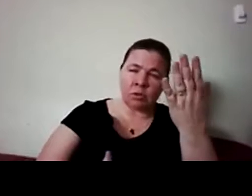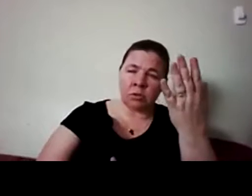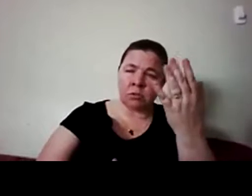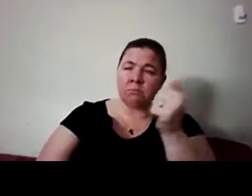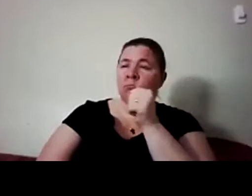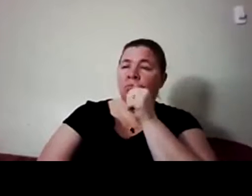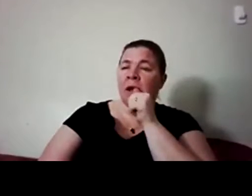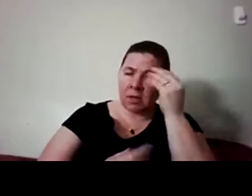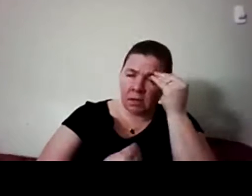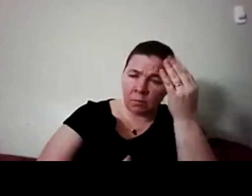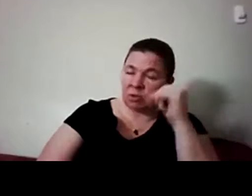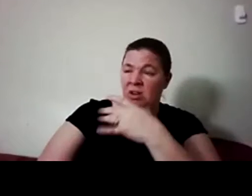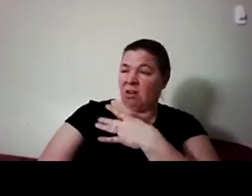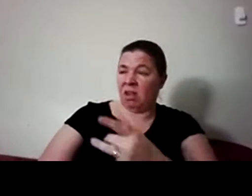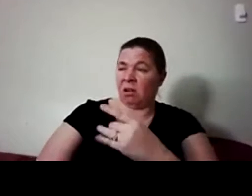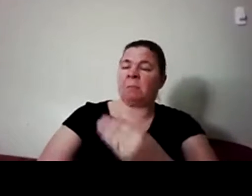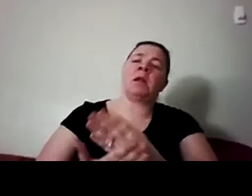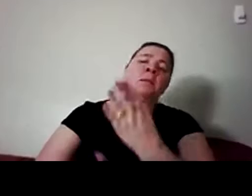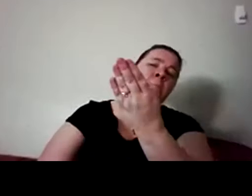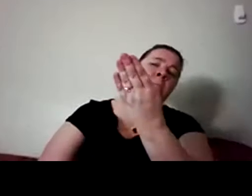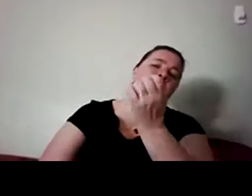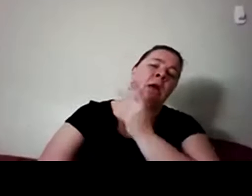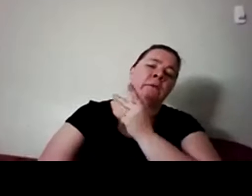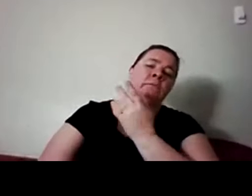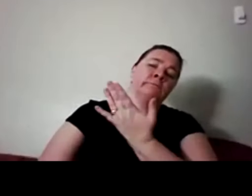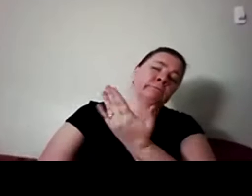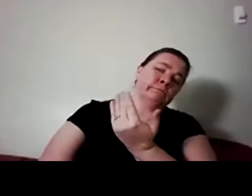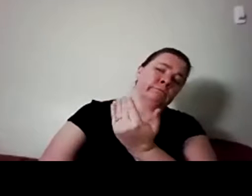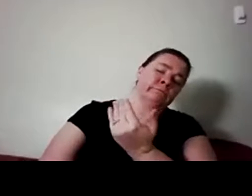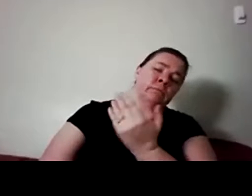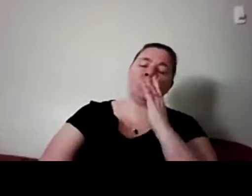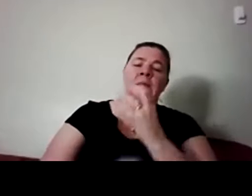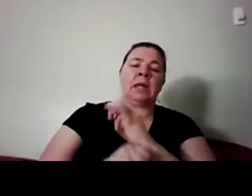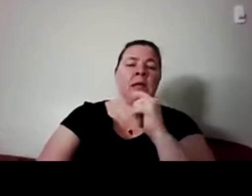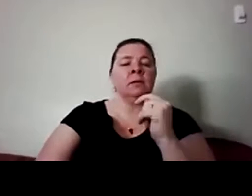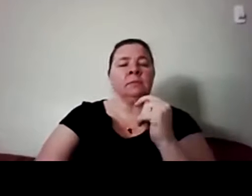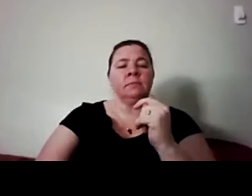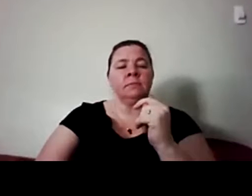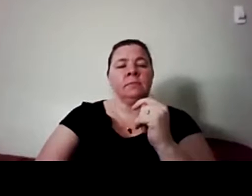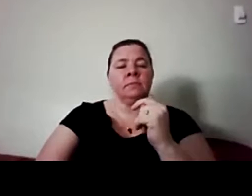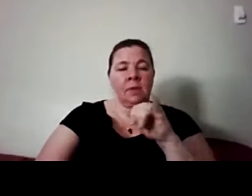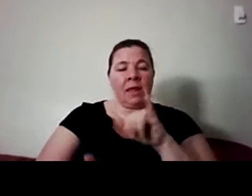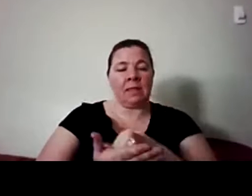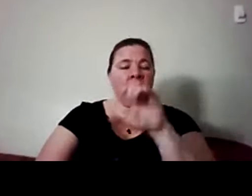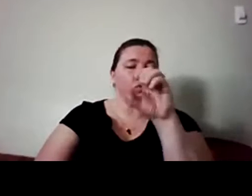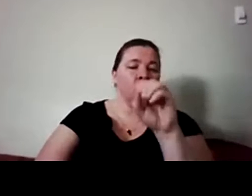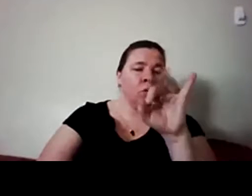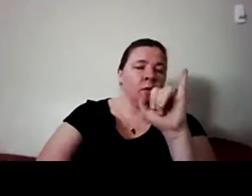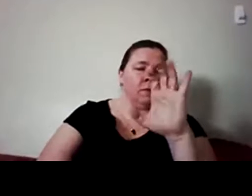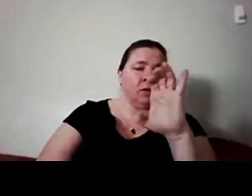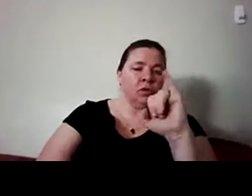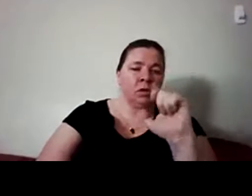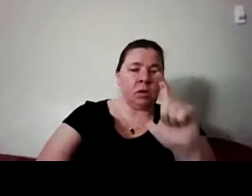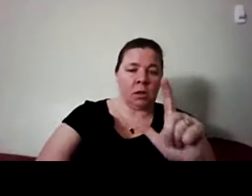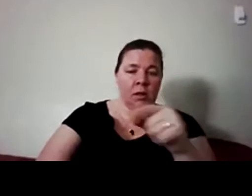it? Hey, get your money back. Within days, you get it. Okay, that's officially. Unofficially, he